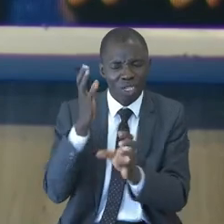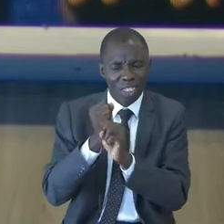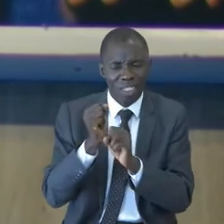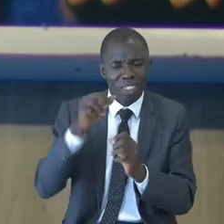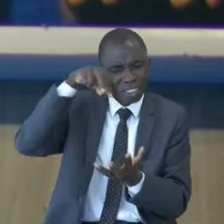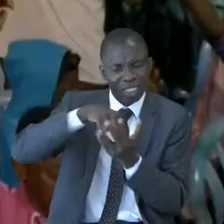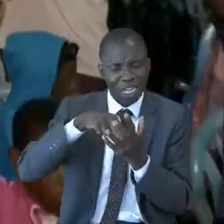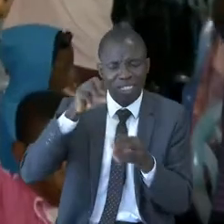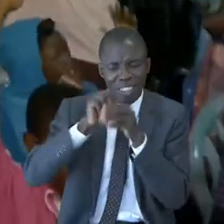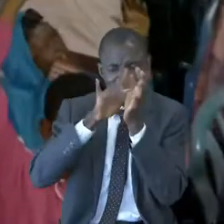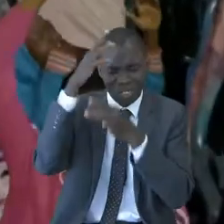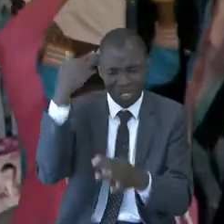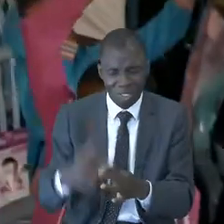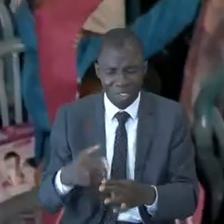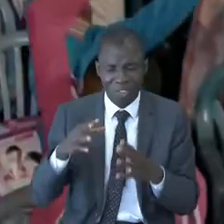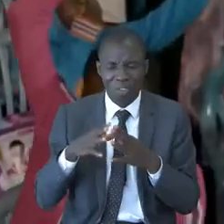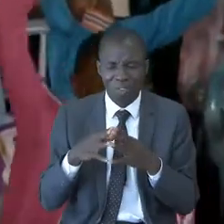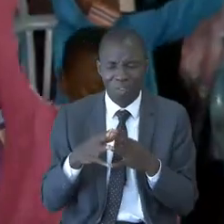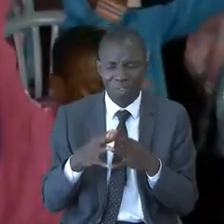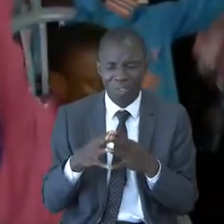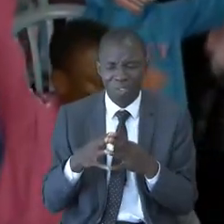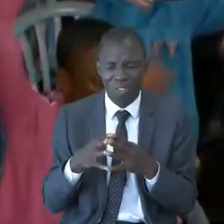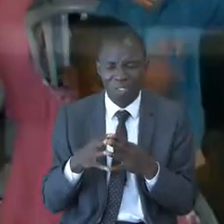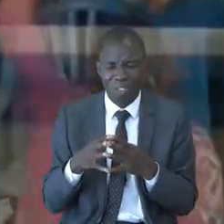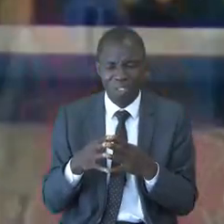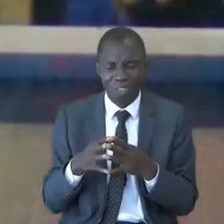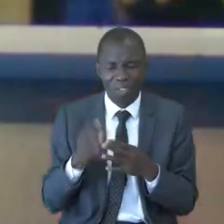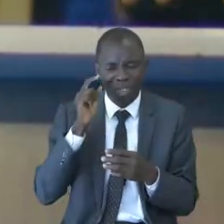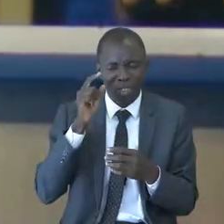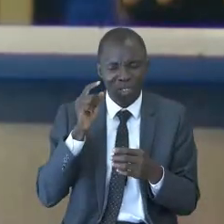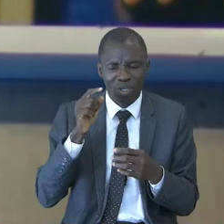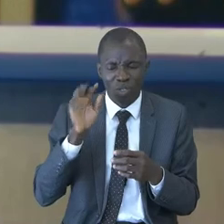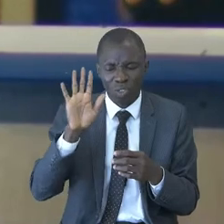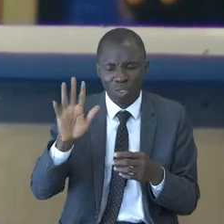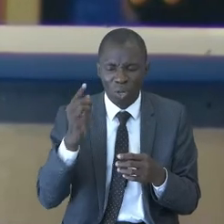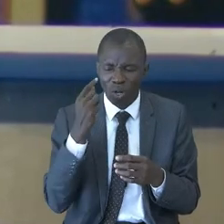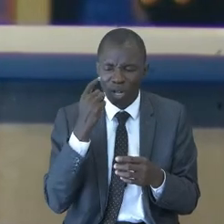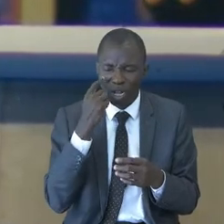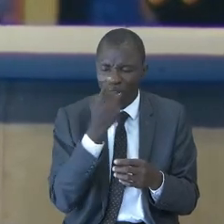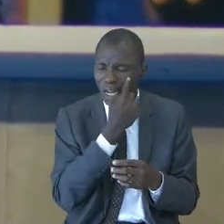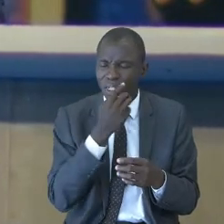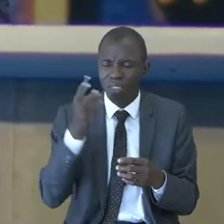in Jesus' name. Your